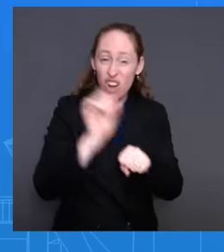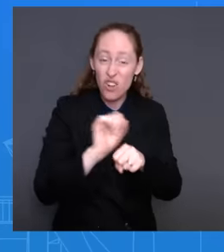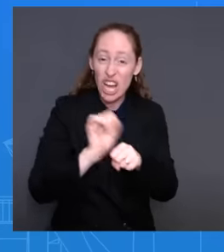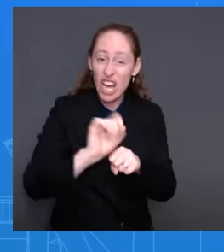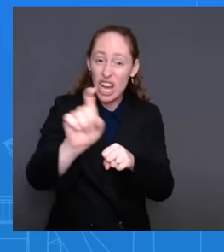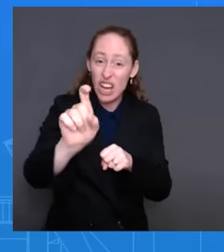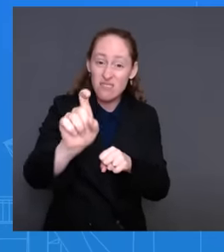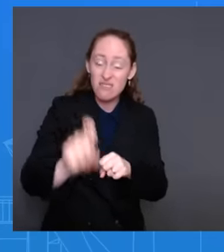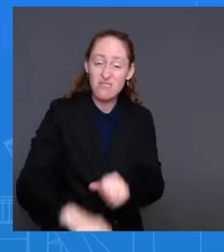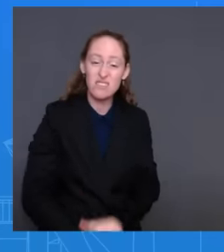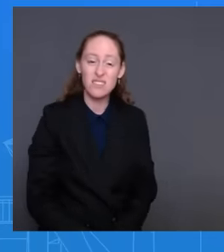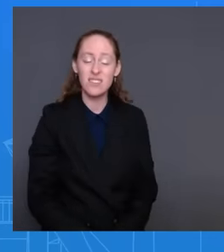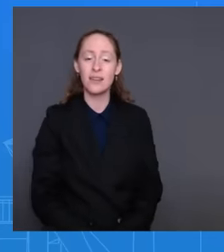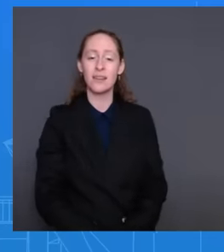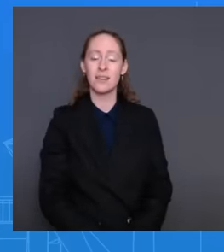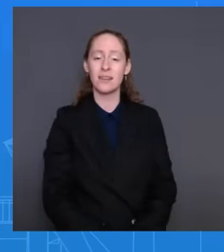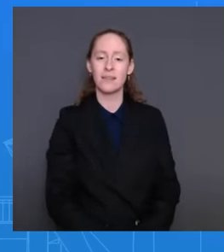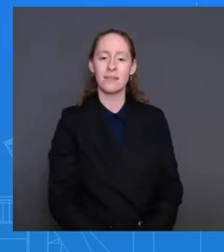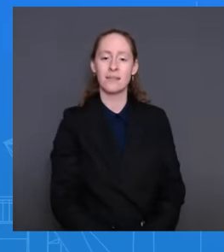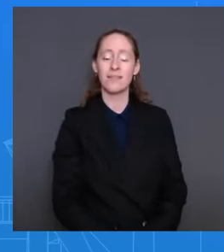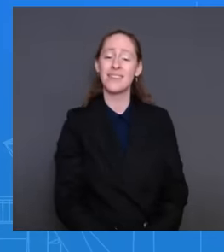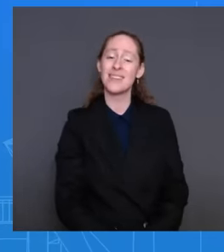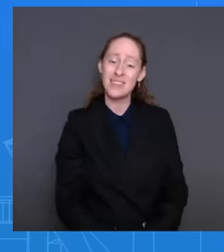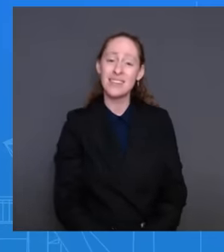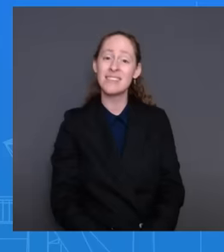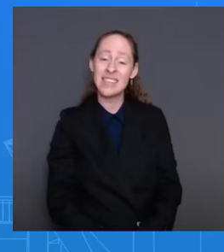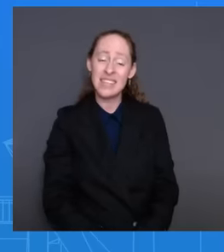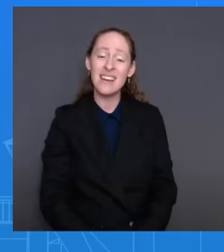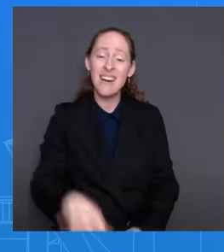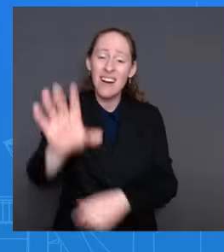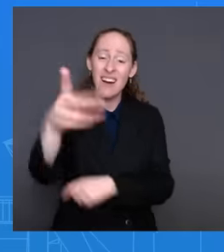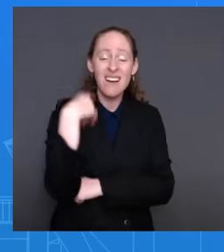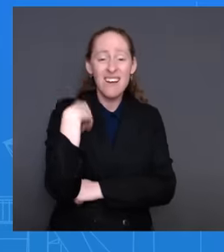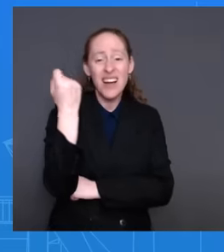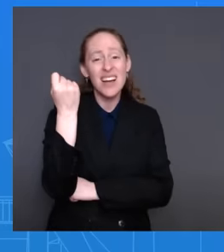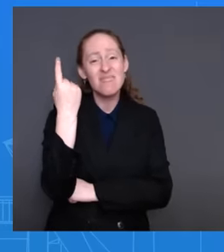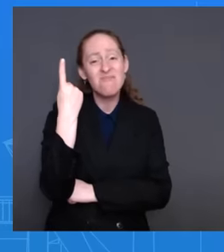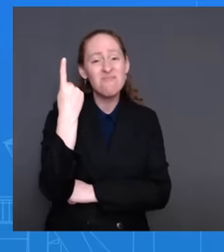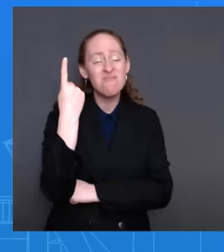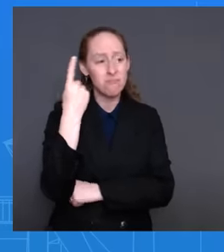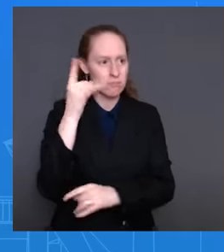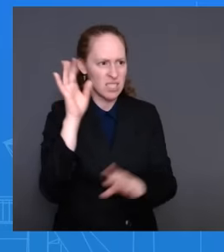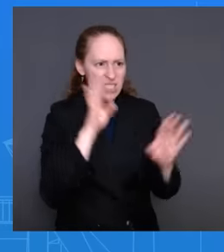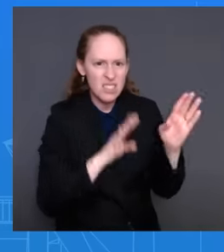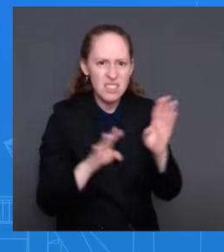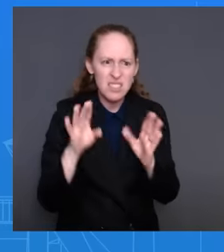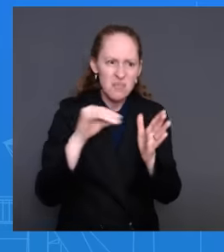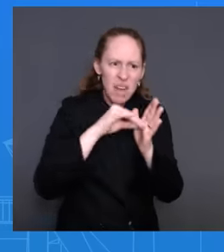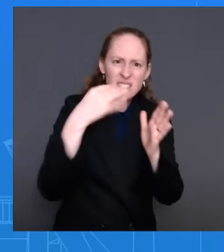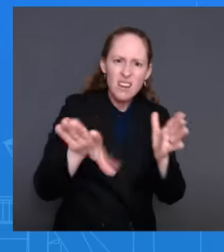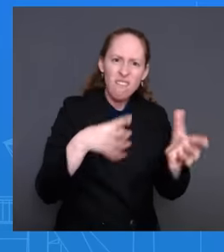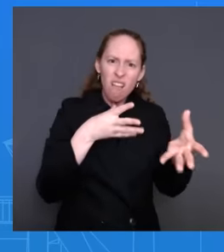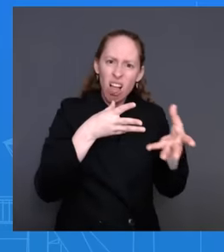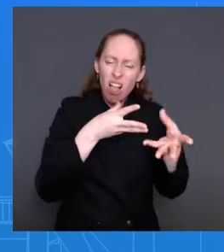kitchen table and see gas prices go up. He understands that feeling personally, or seeing prices